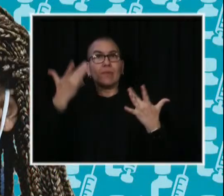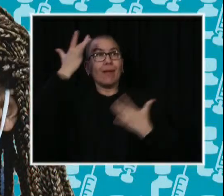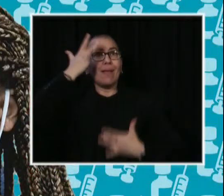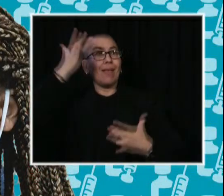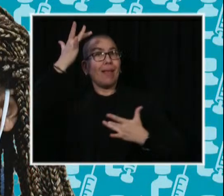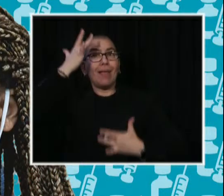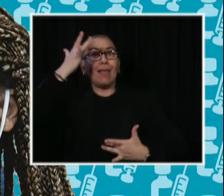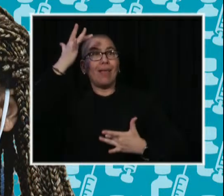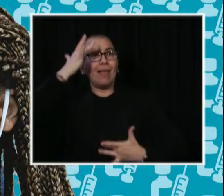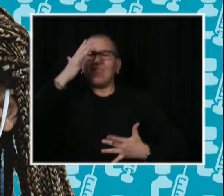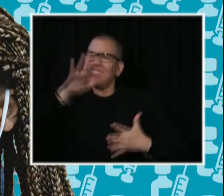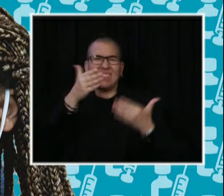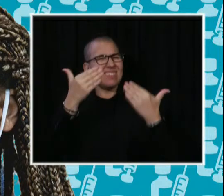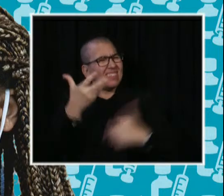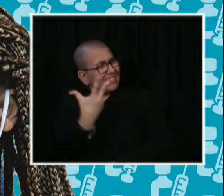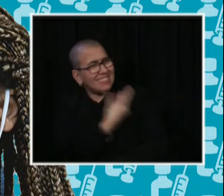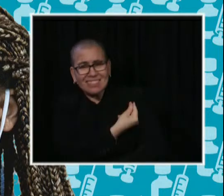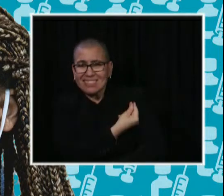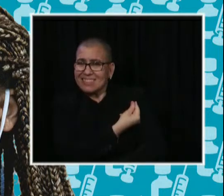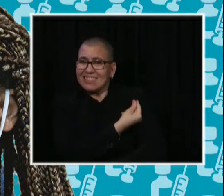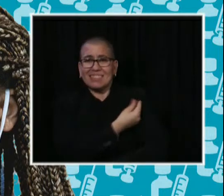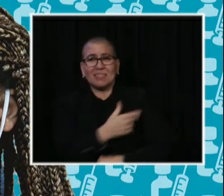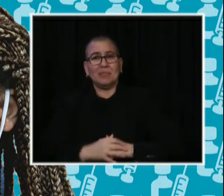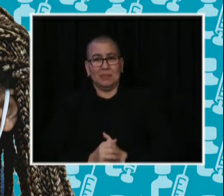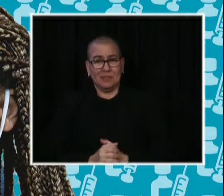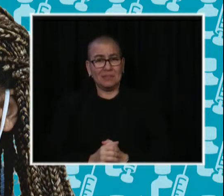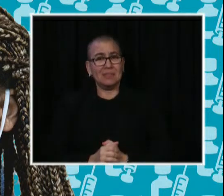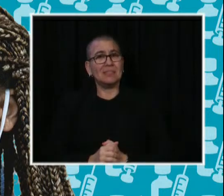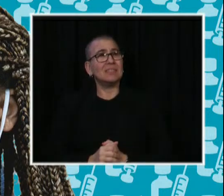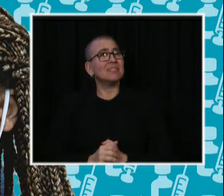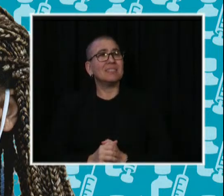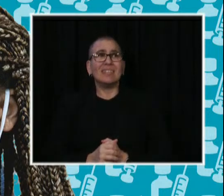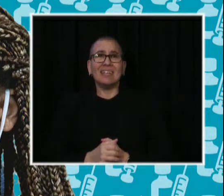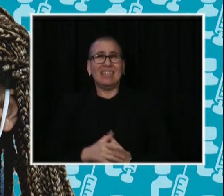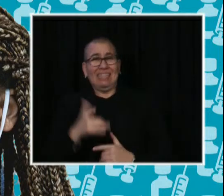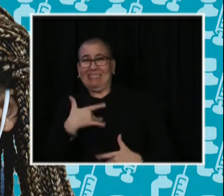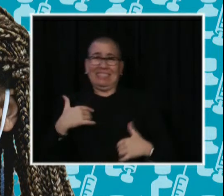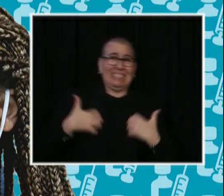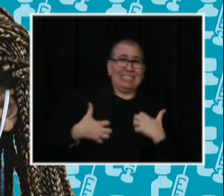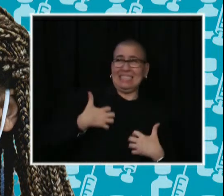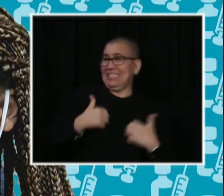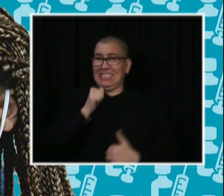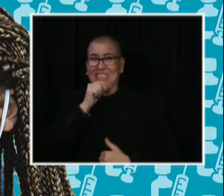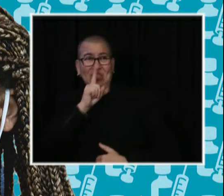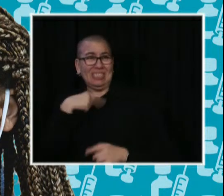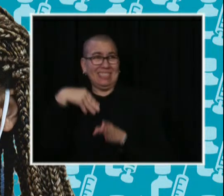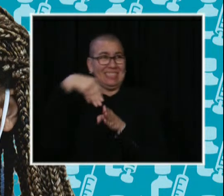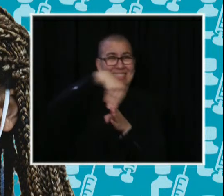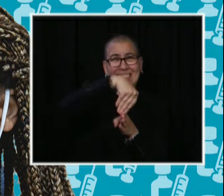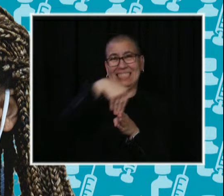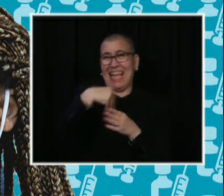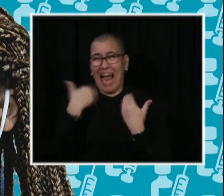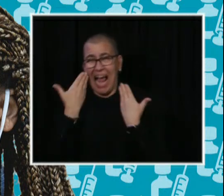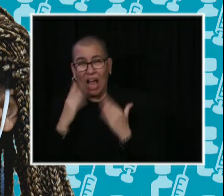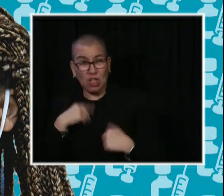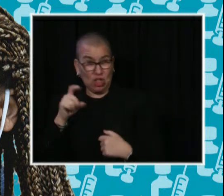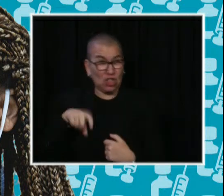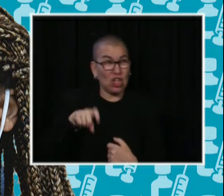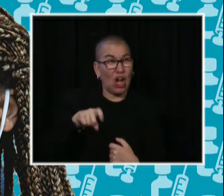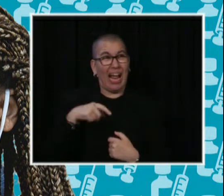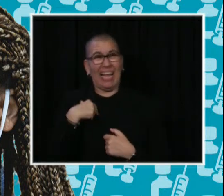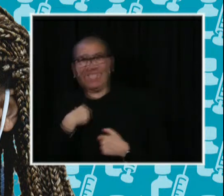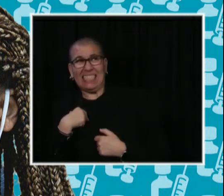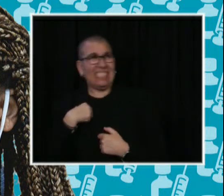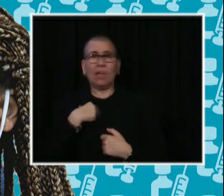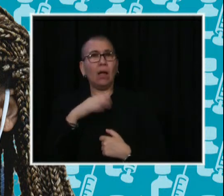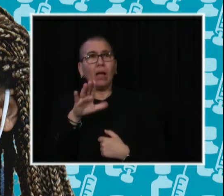need to do. And those of you who have been hesitant on this and you're looking forward to it and you've been frustrated and you think I've gotten this wrong, get the vaccine to